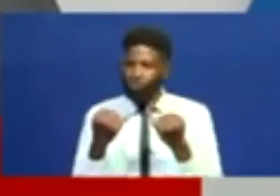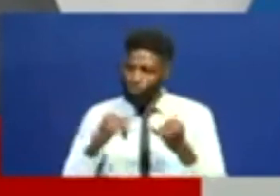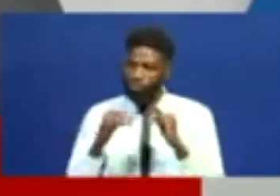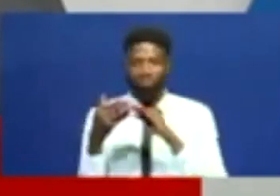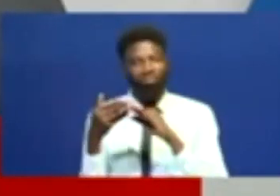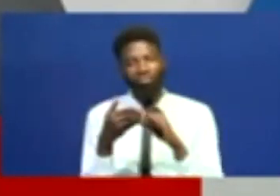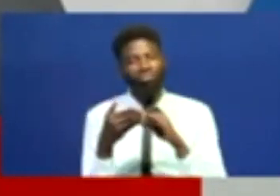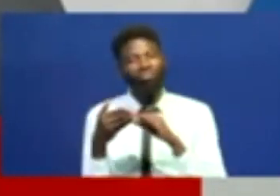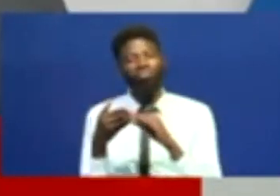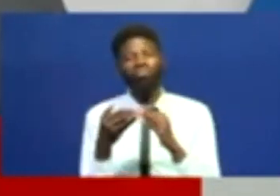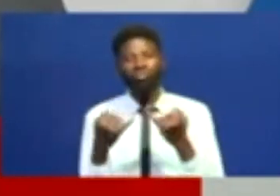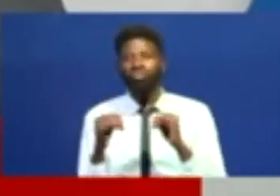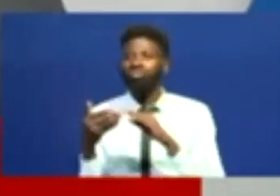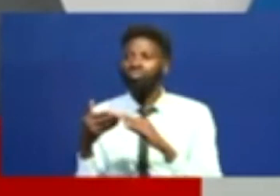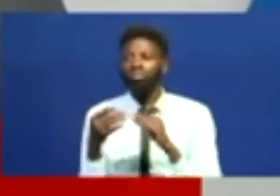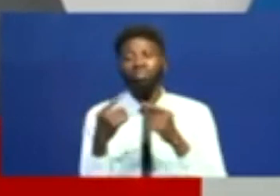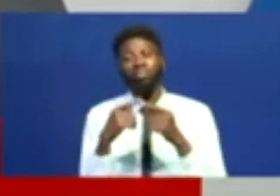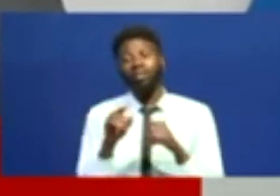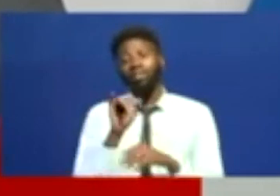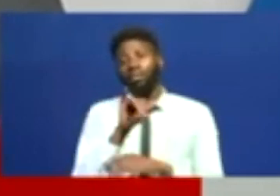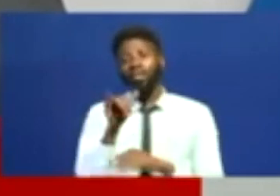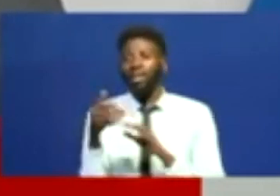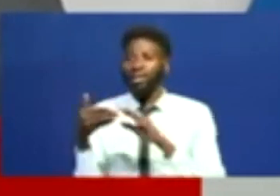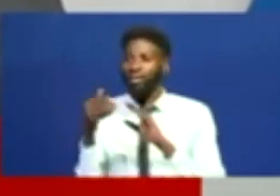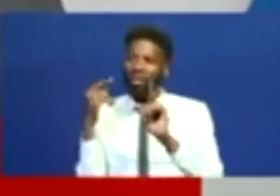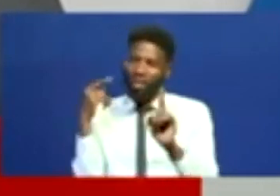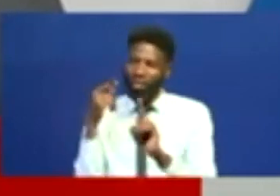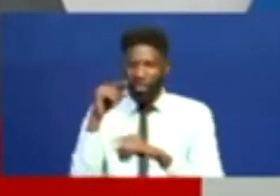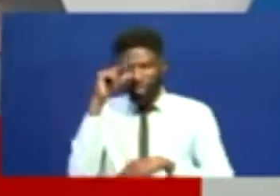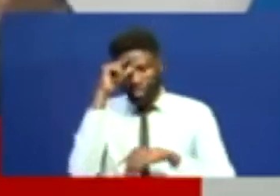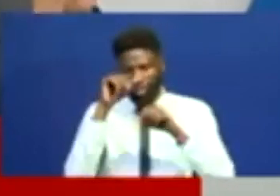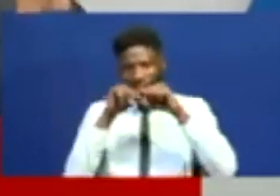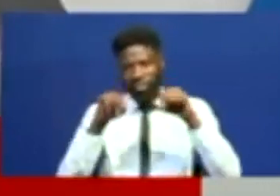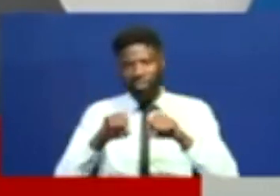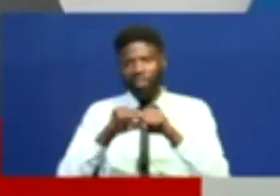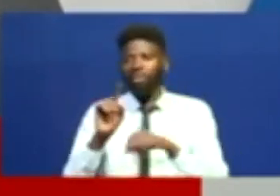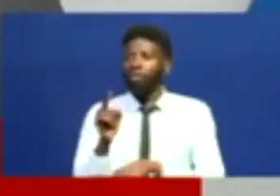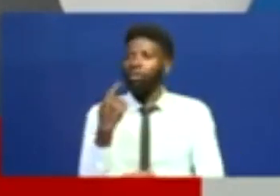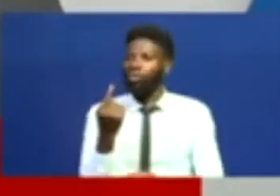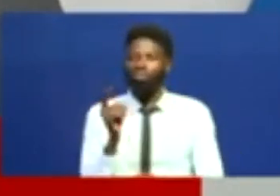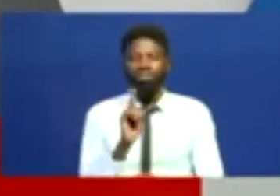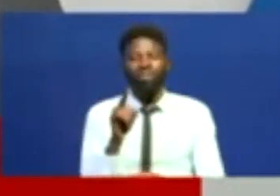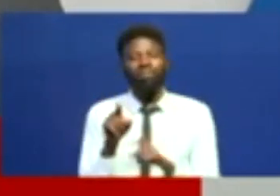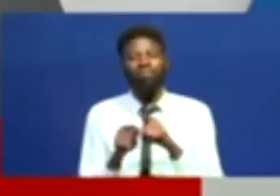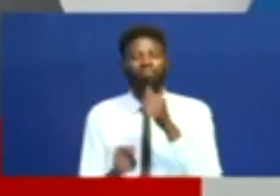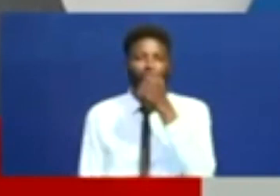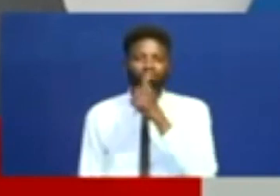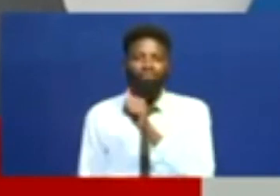attacks. And these attempted attacks were not only targeted to government systems, they were also targeted to private